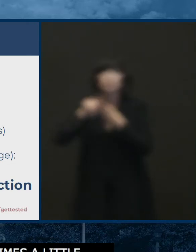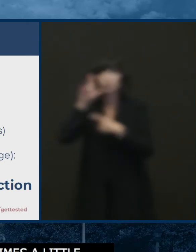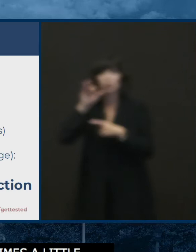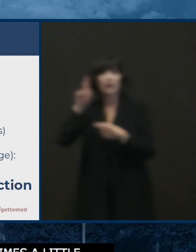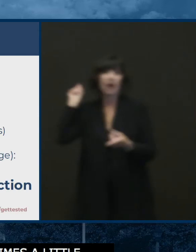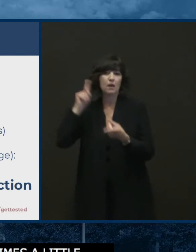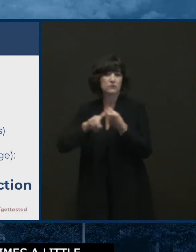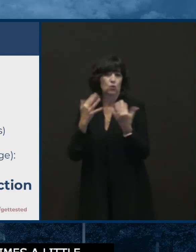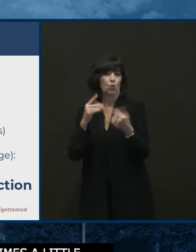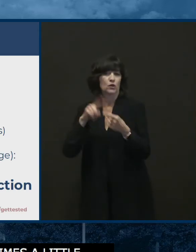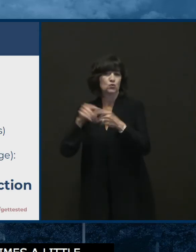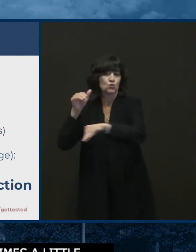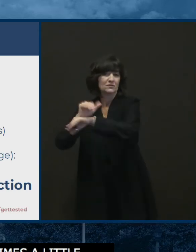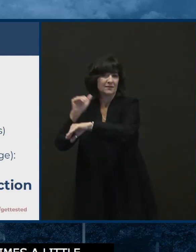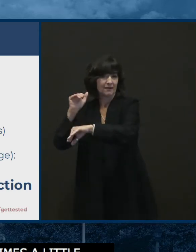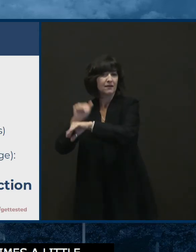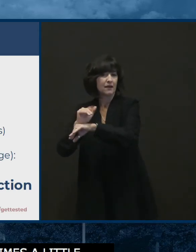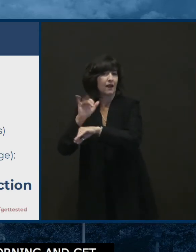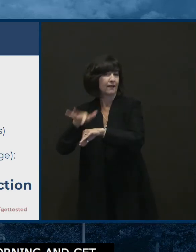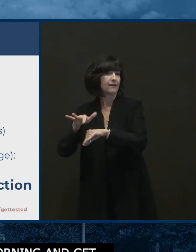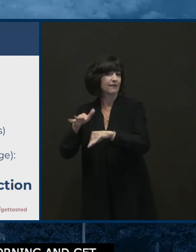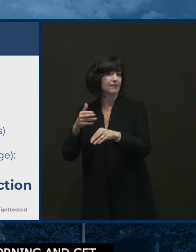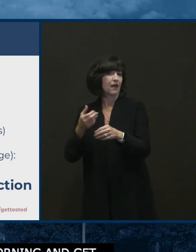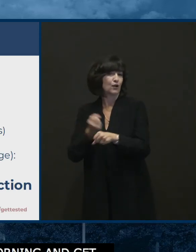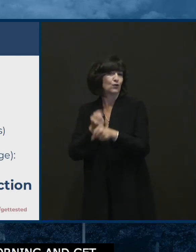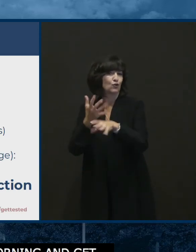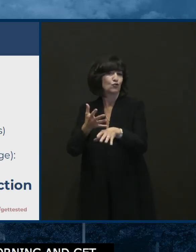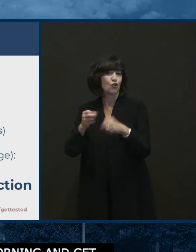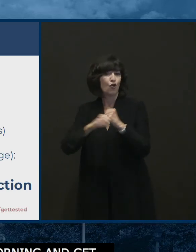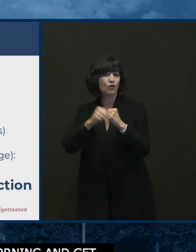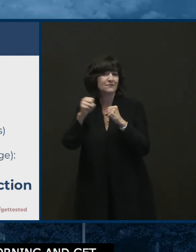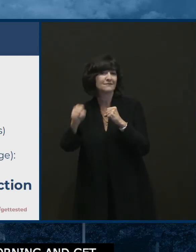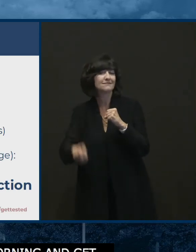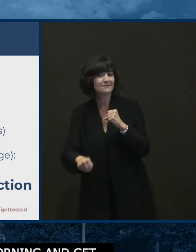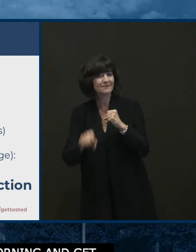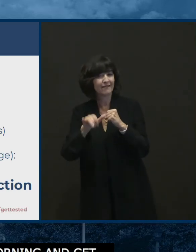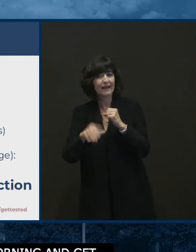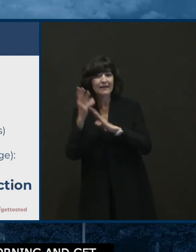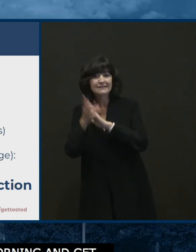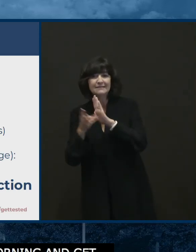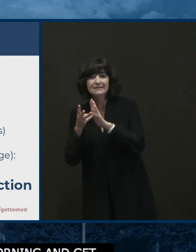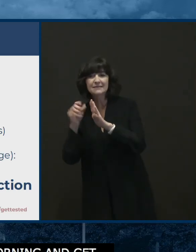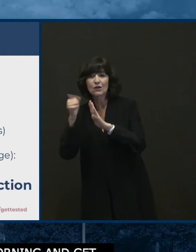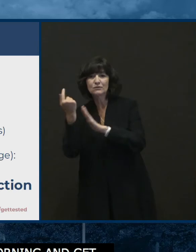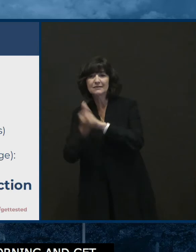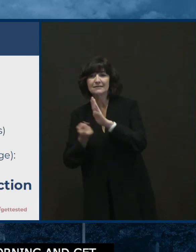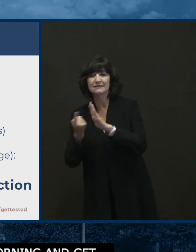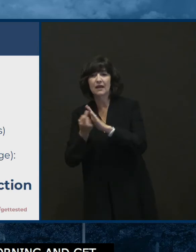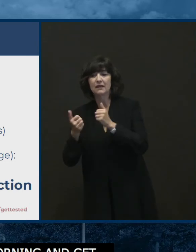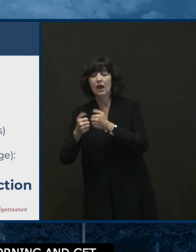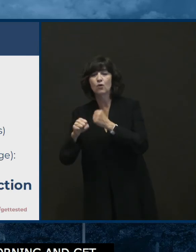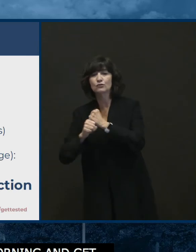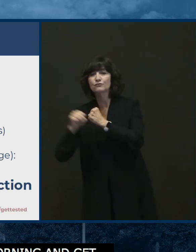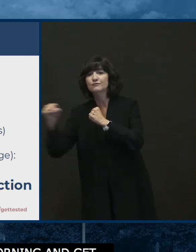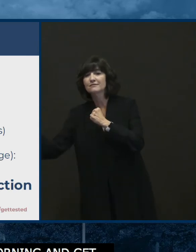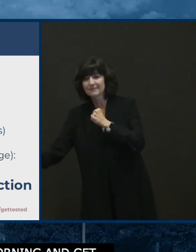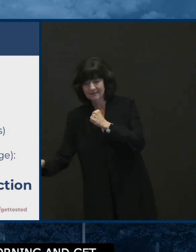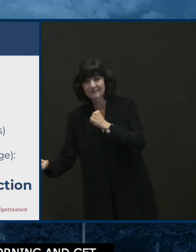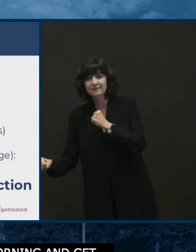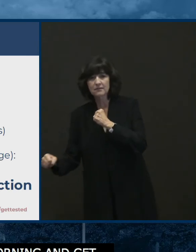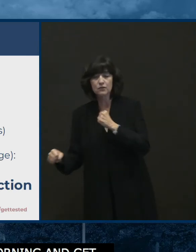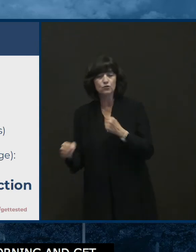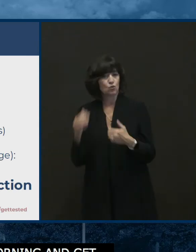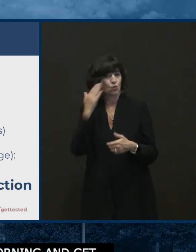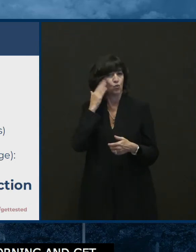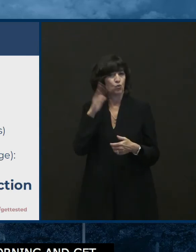down in the lab a little bit earlier to maybe cut 6 or 10 hours off some of those time frames. So we know we have to get people tested.